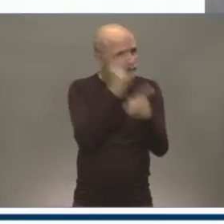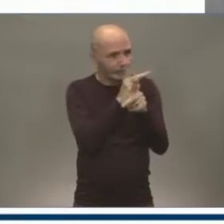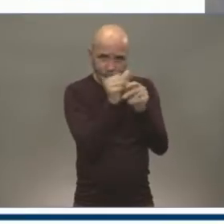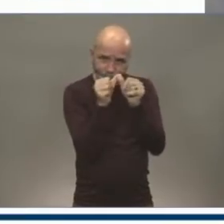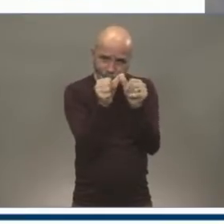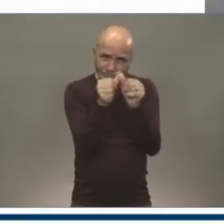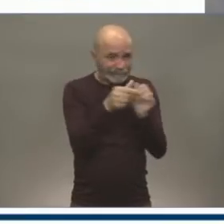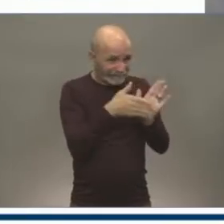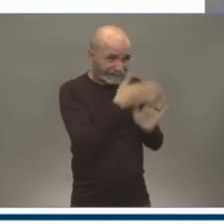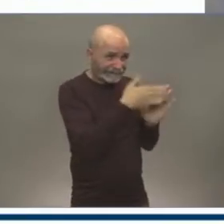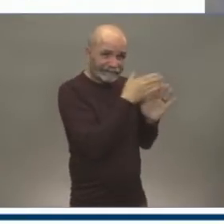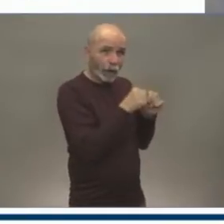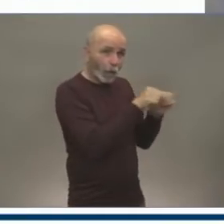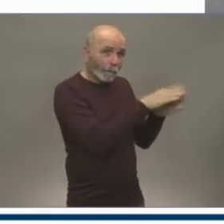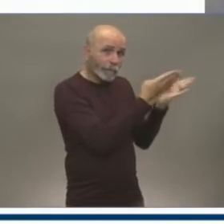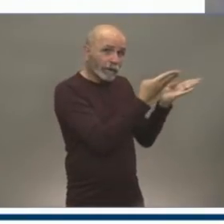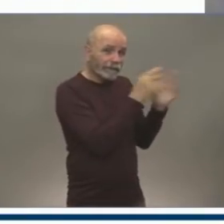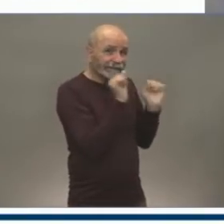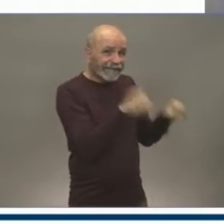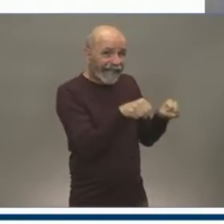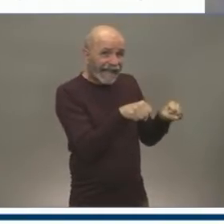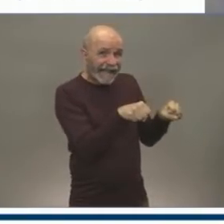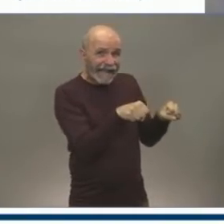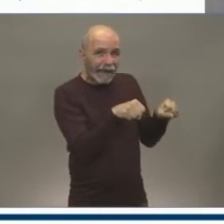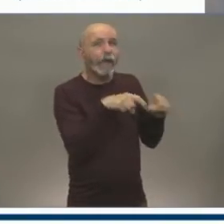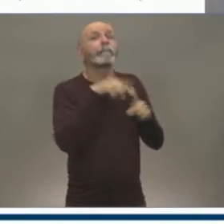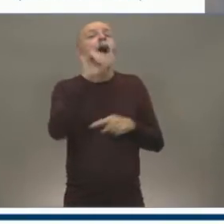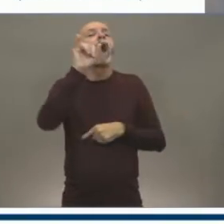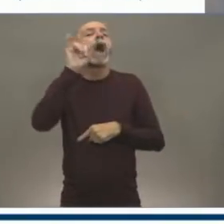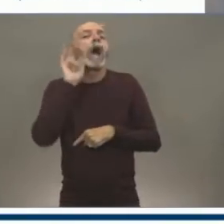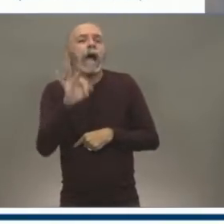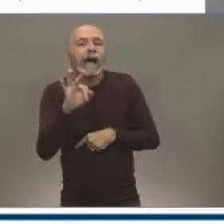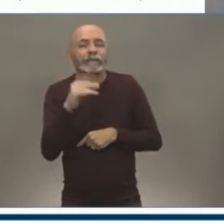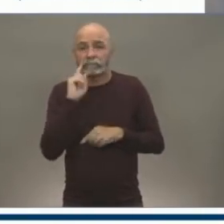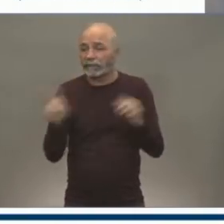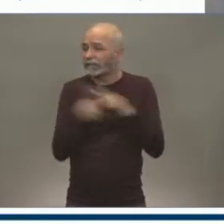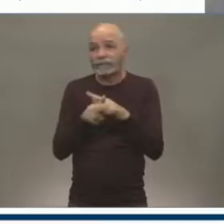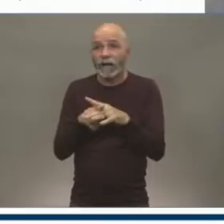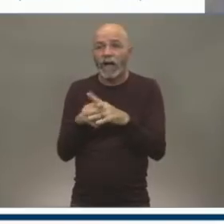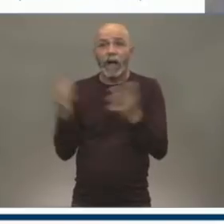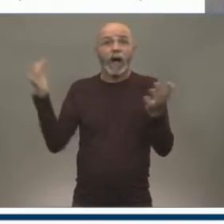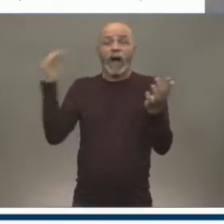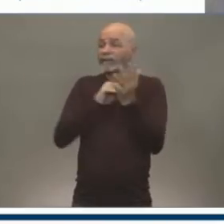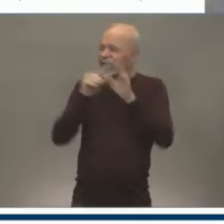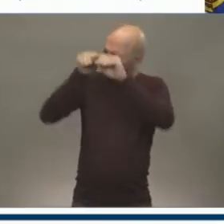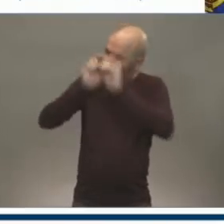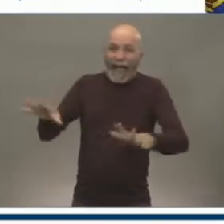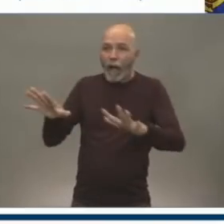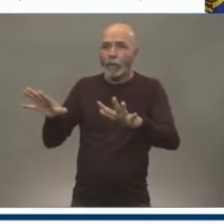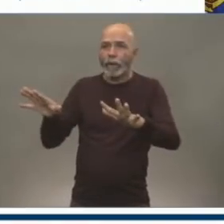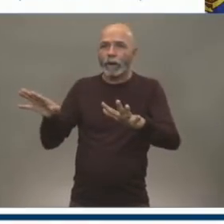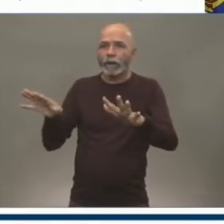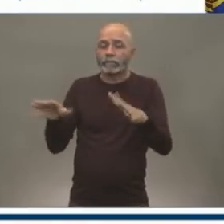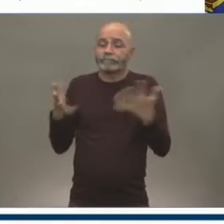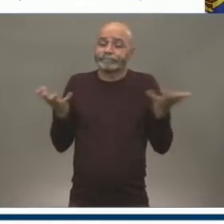as we can. But if something were to change, if we saw an outbreak, we would respond to it. Go ahead, Keith, with your follow-up.